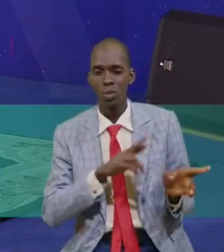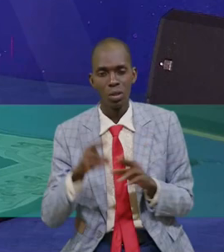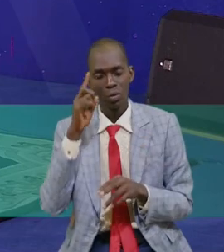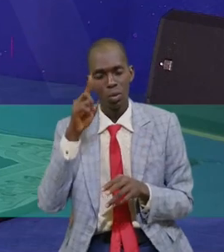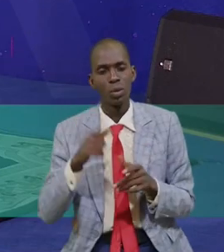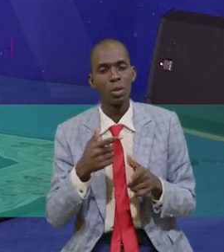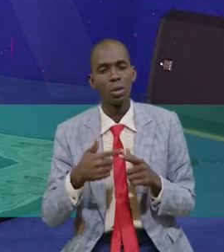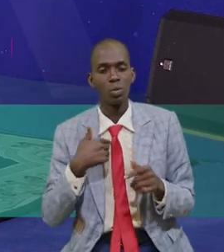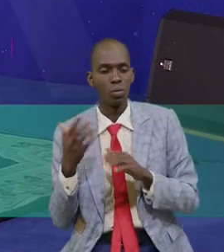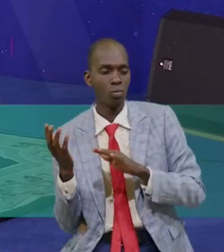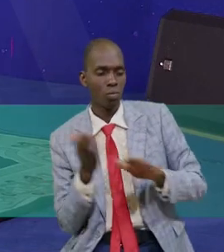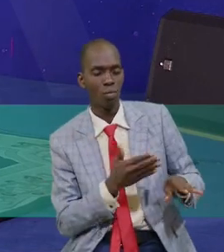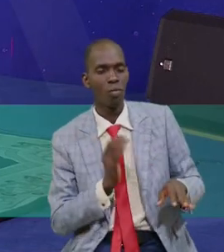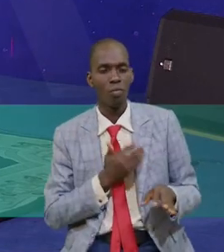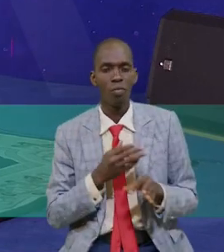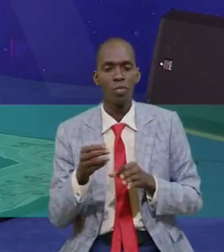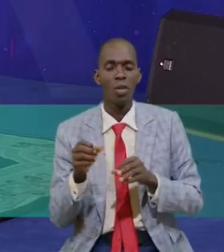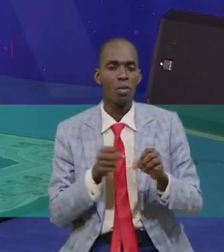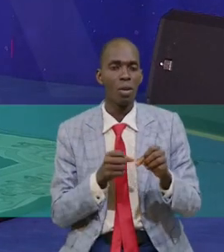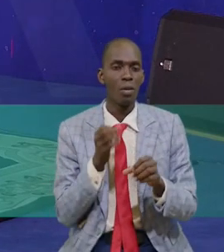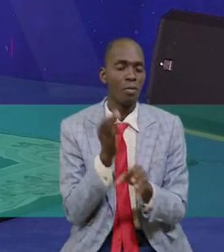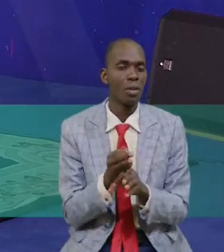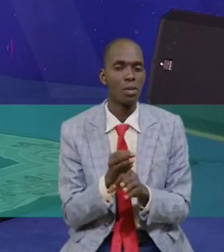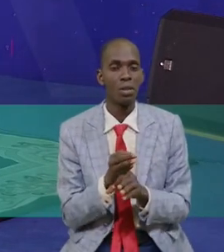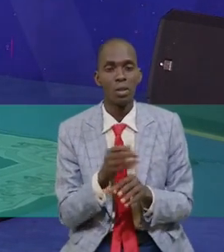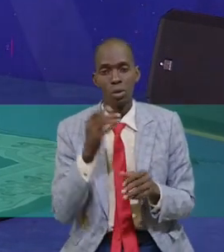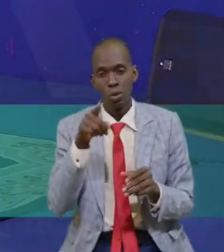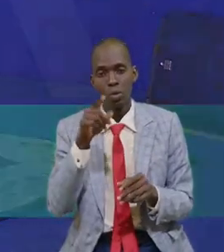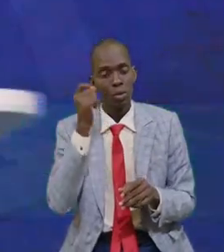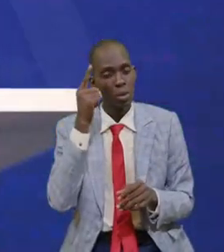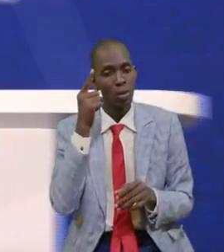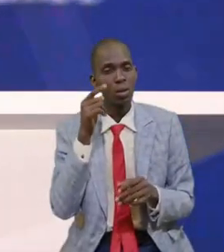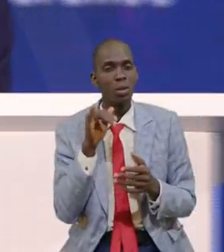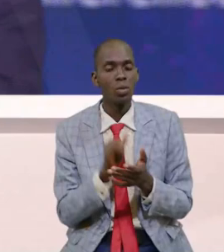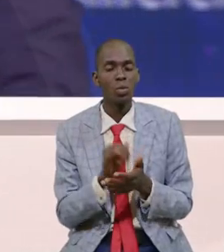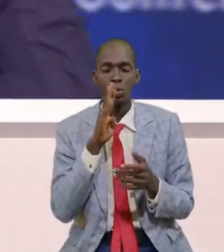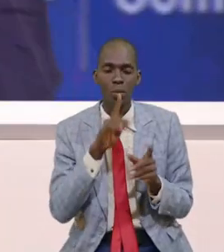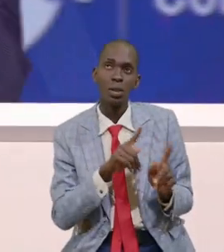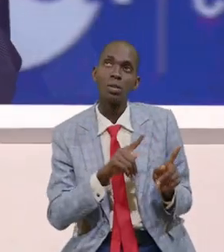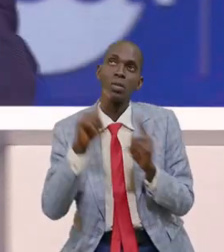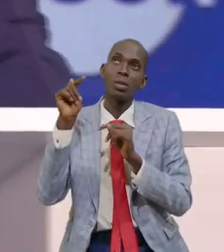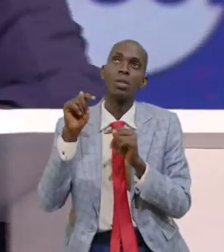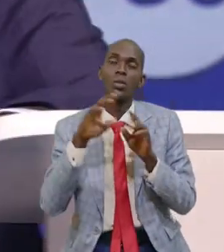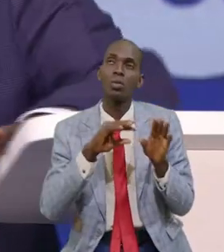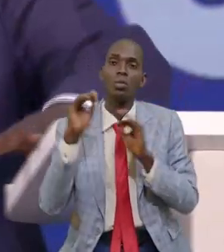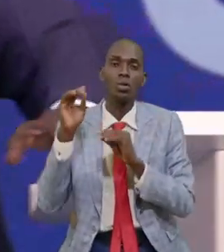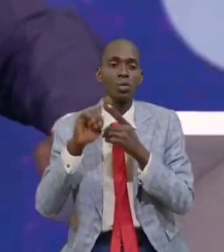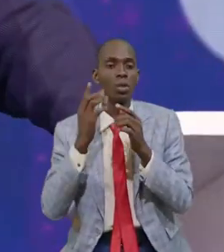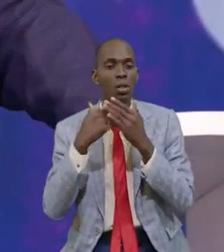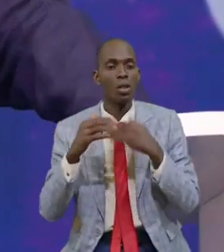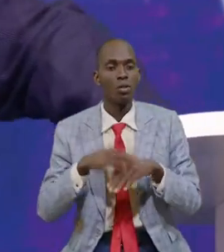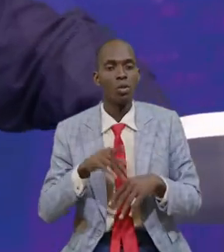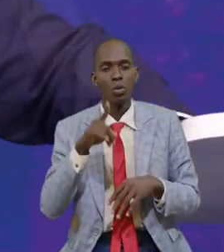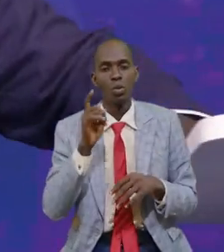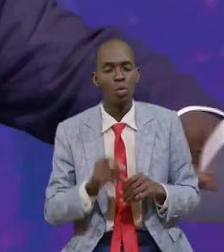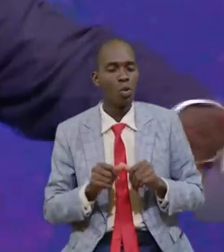you understand? To be translated and to have the rapture, we hold on to that faith. Any other thing that will